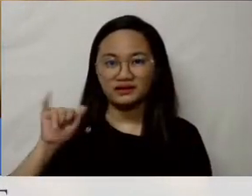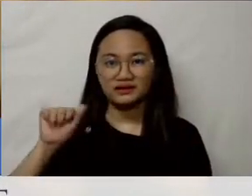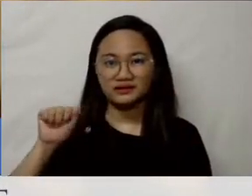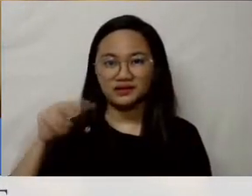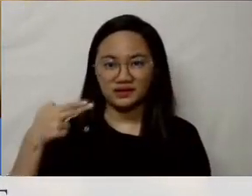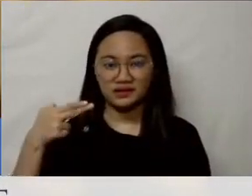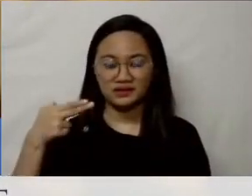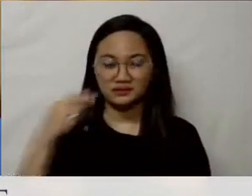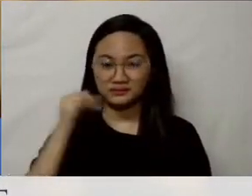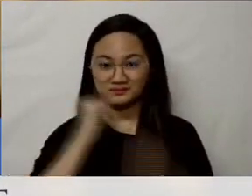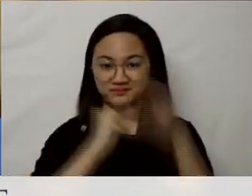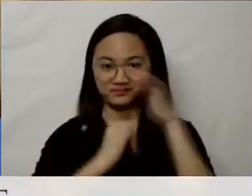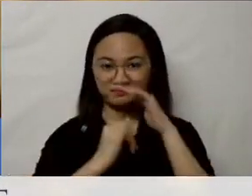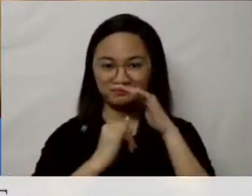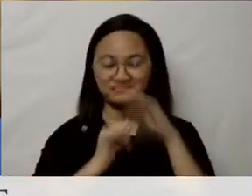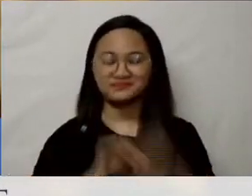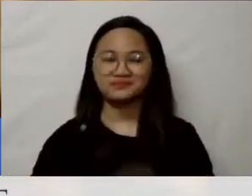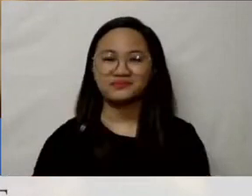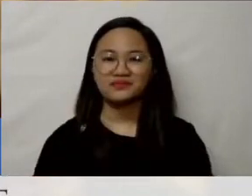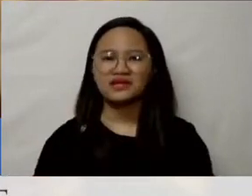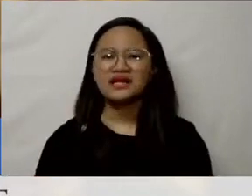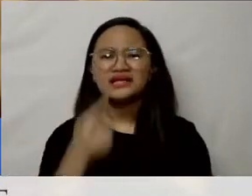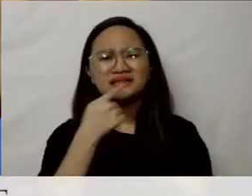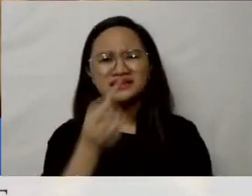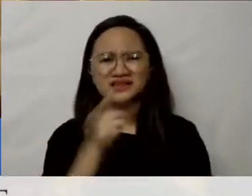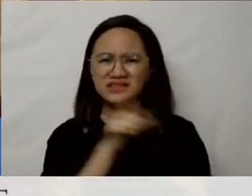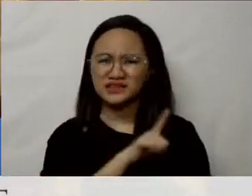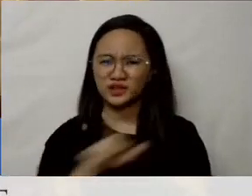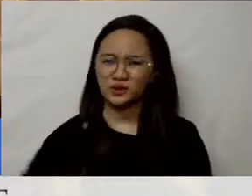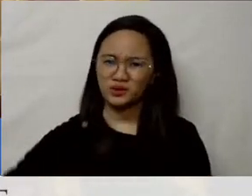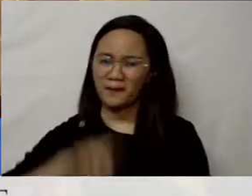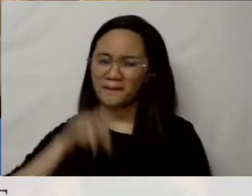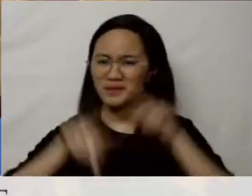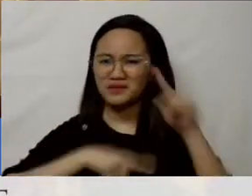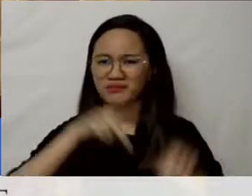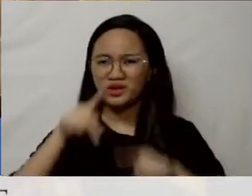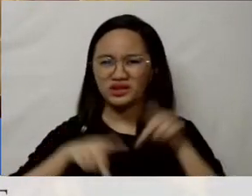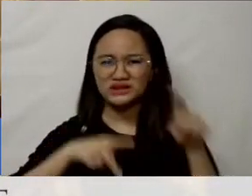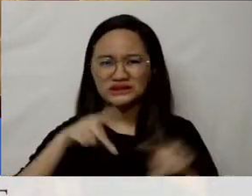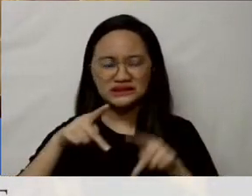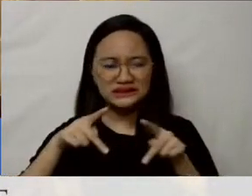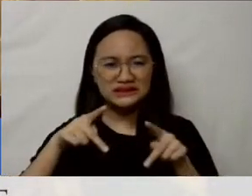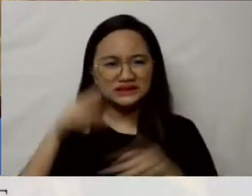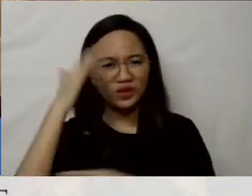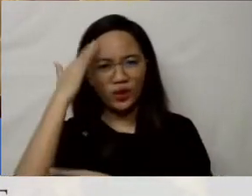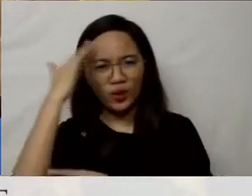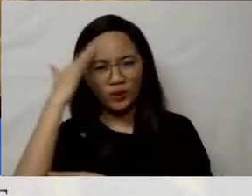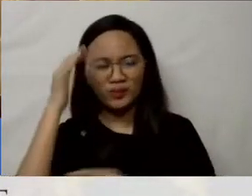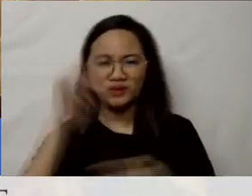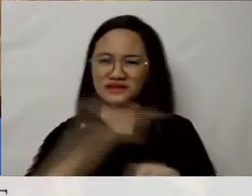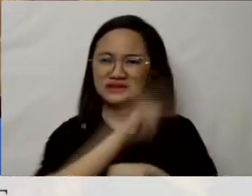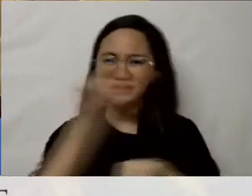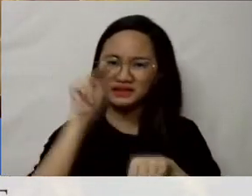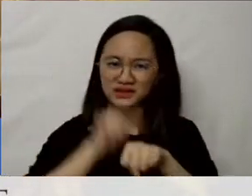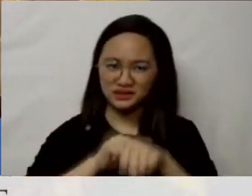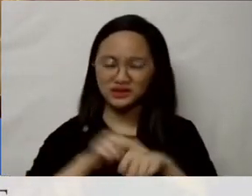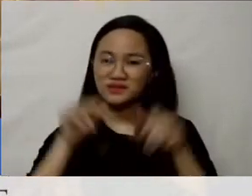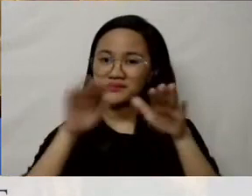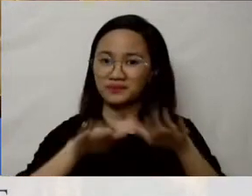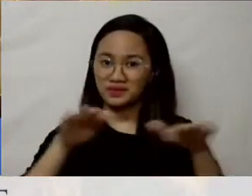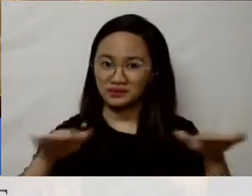Thus says the Lord, their descendants shall be renowned among the nations, and their offspring among the